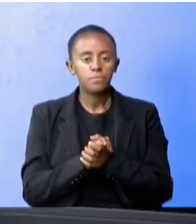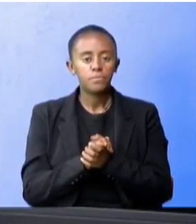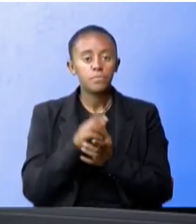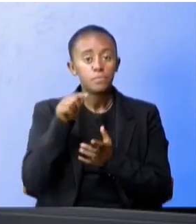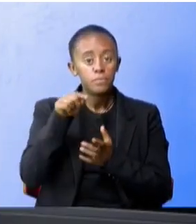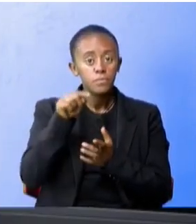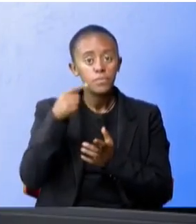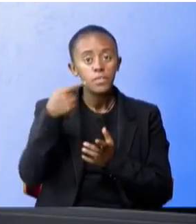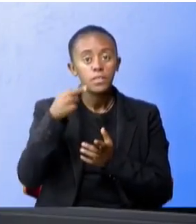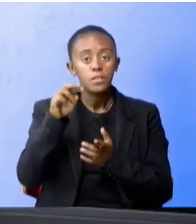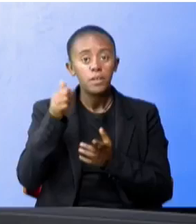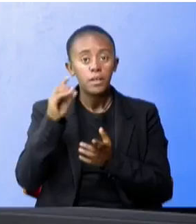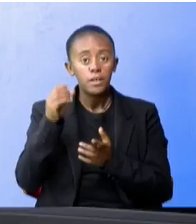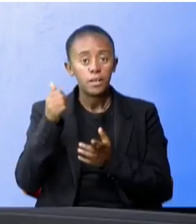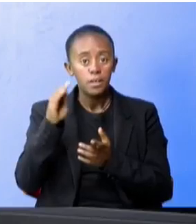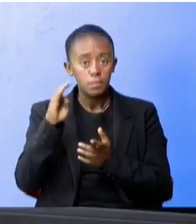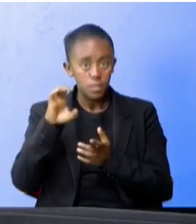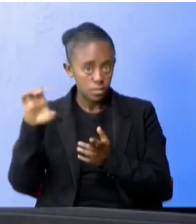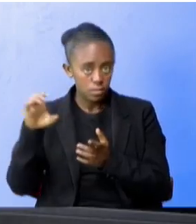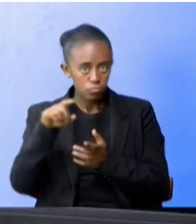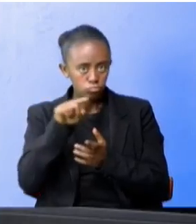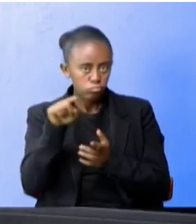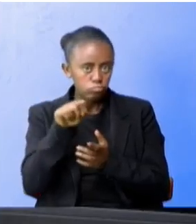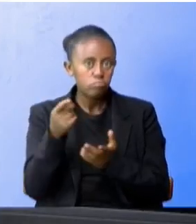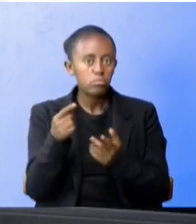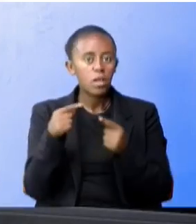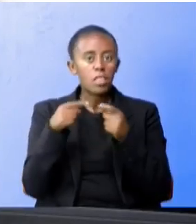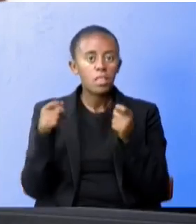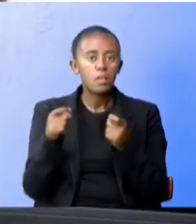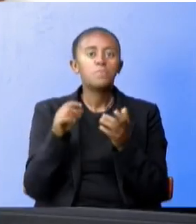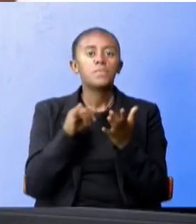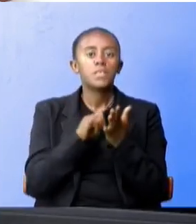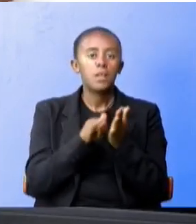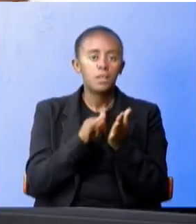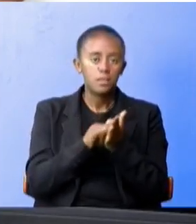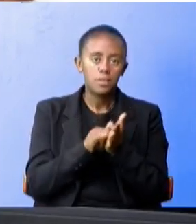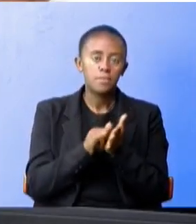Gradable antonyms are antonyms that